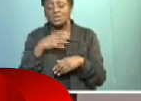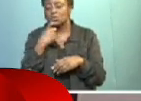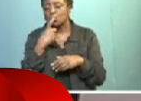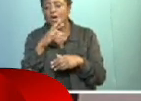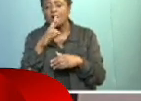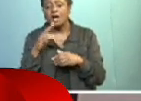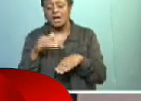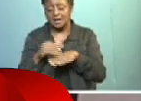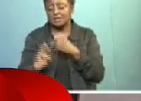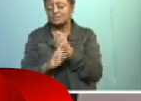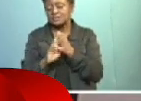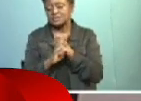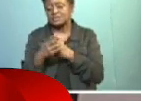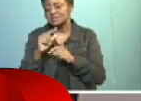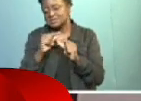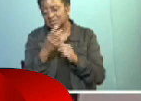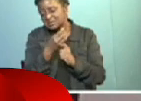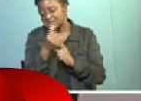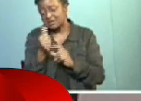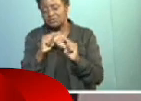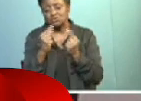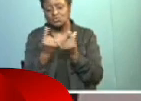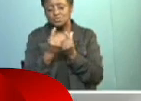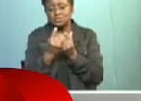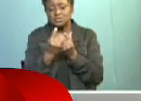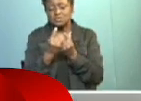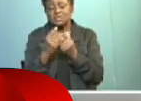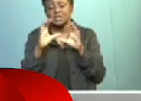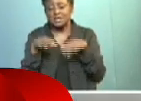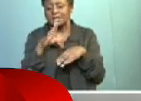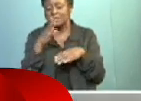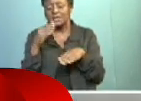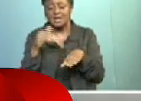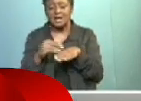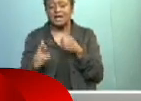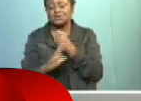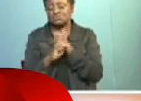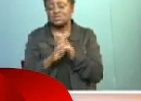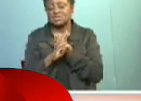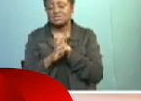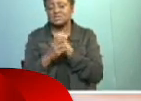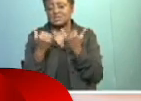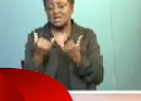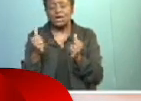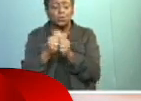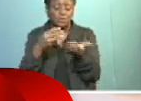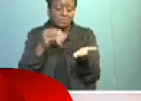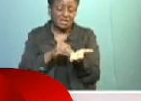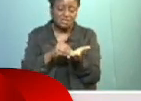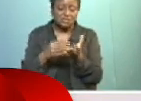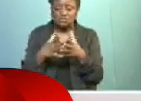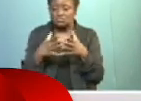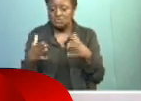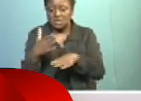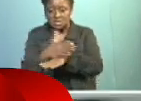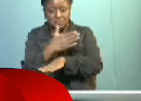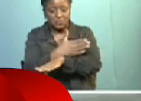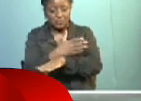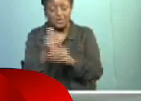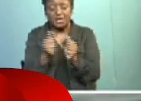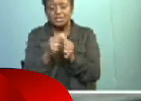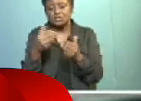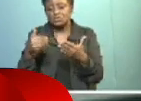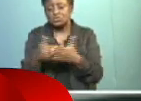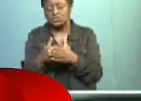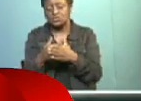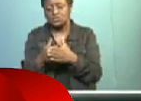vulnerable. And so there are several groups that could be at risk. Nowadays, with medications having greatly improved, coupled with new breakthroughs